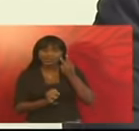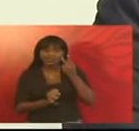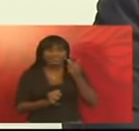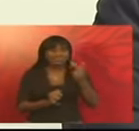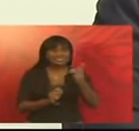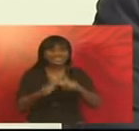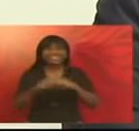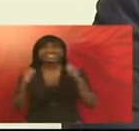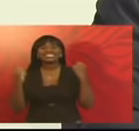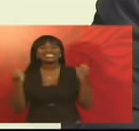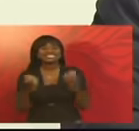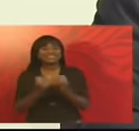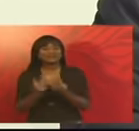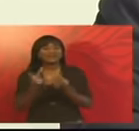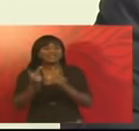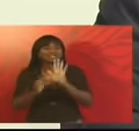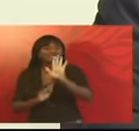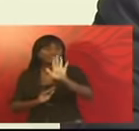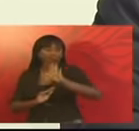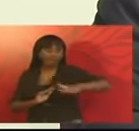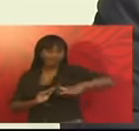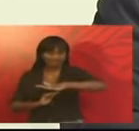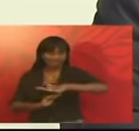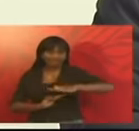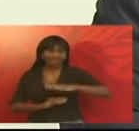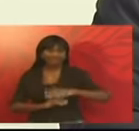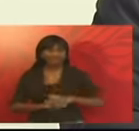team in your area.